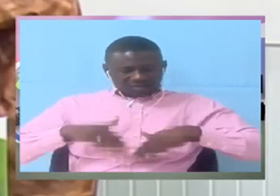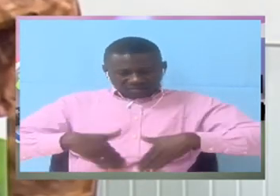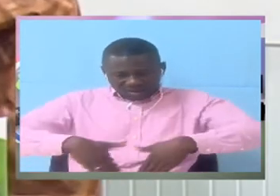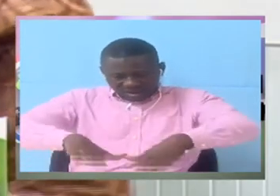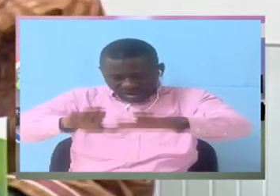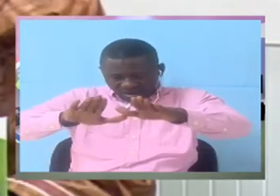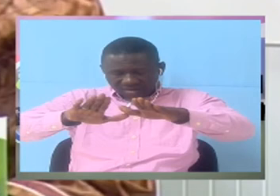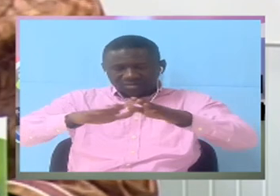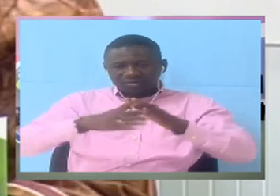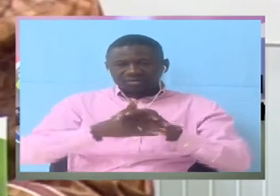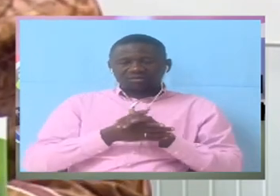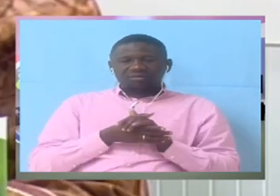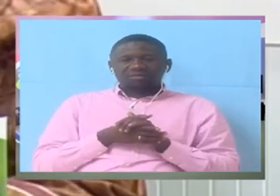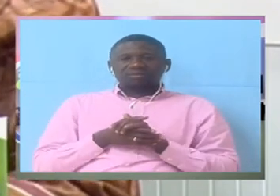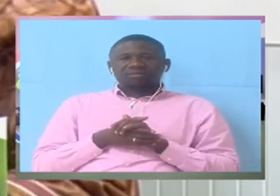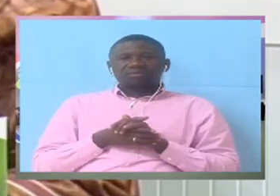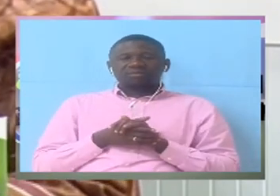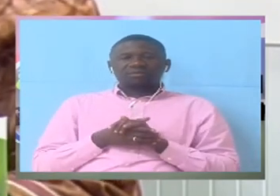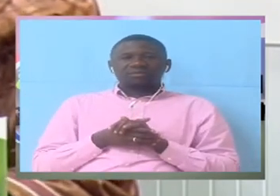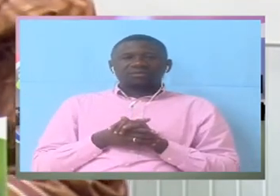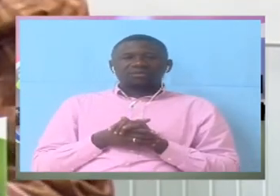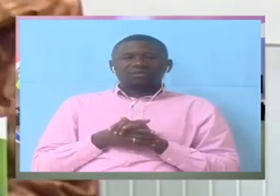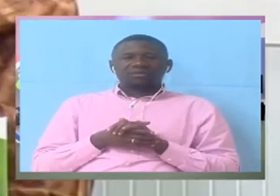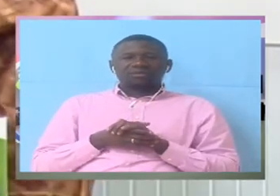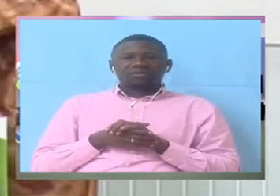bellies. And